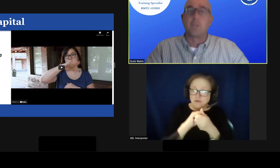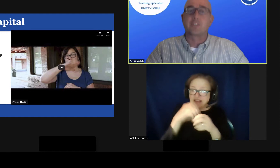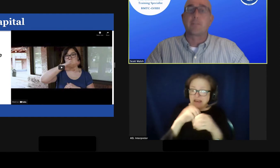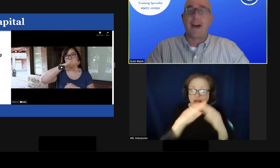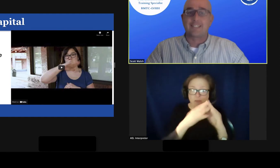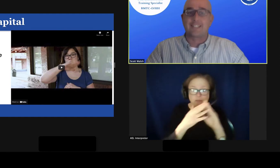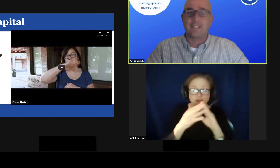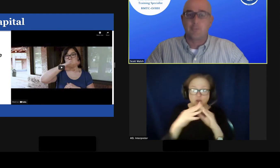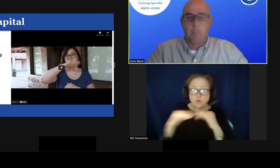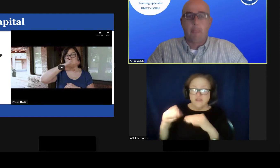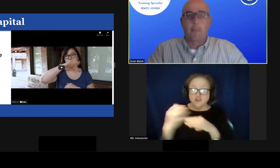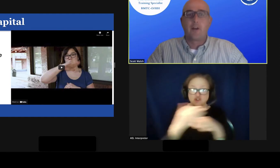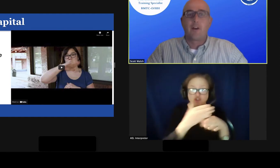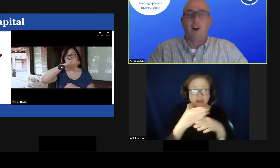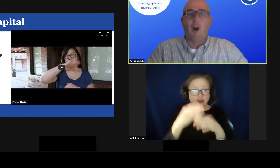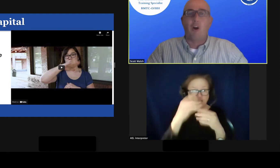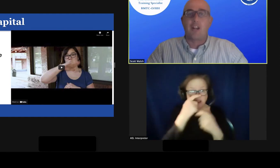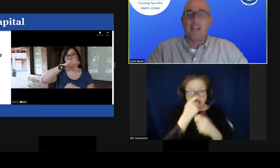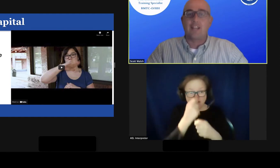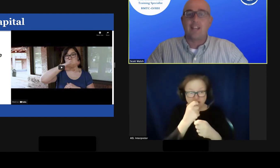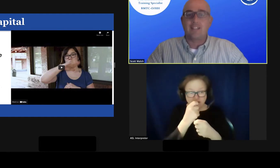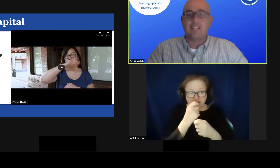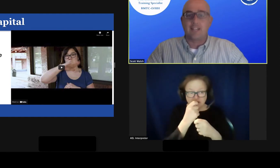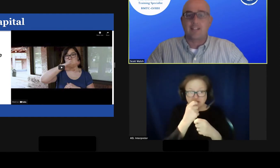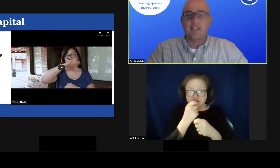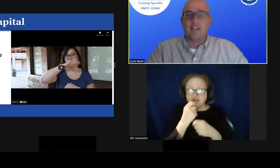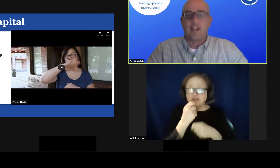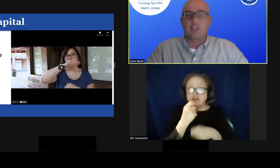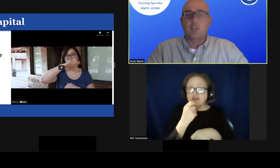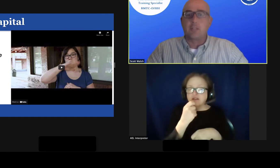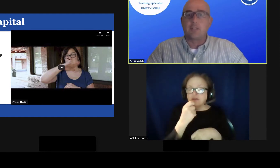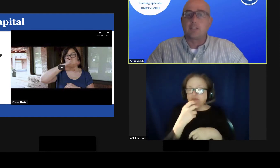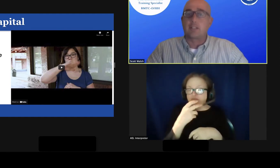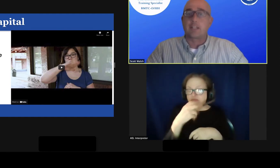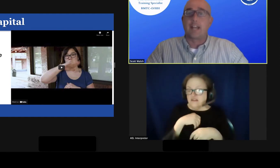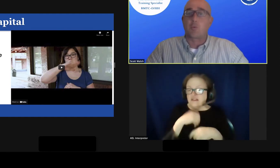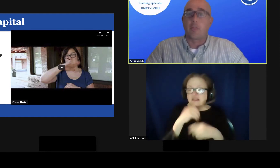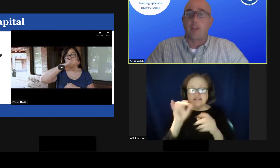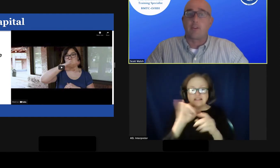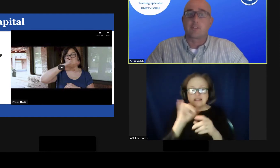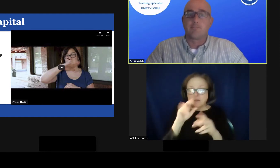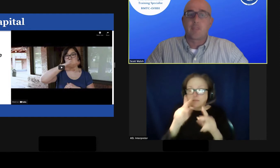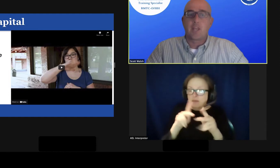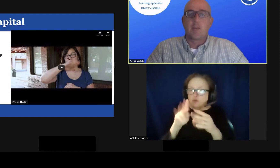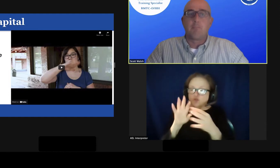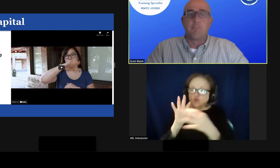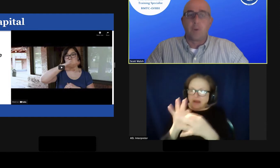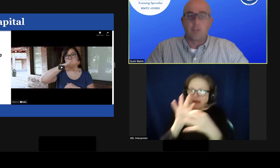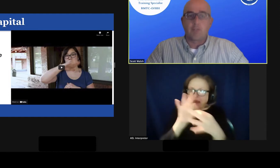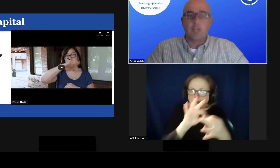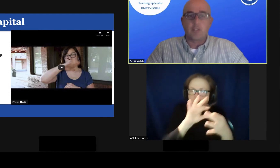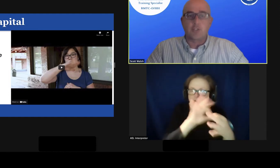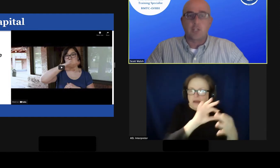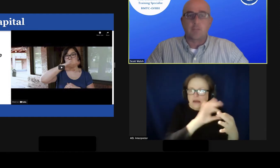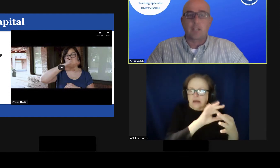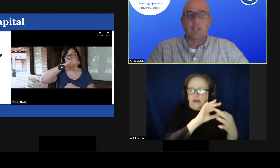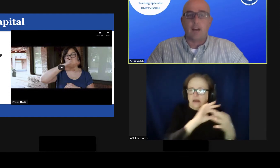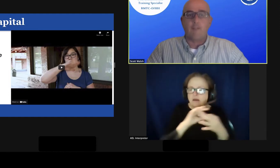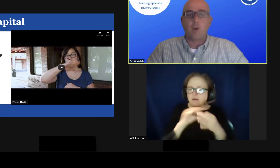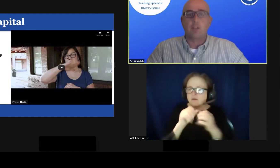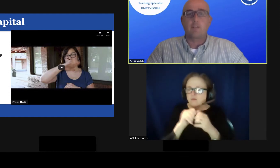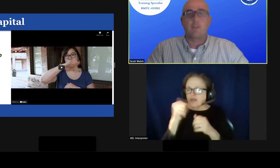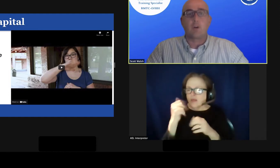builds capacity. Our innate instinct as humans is to connect with others. Building relationships